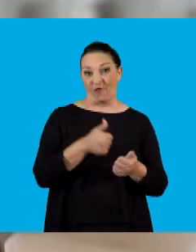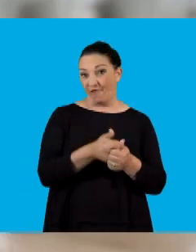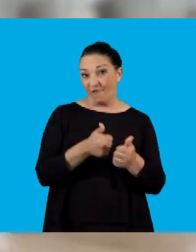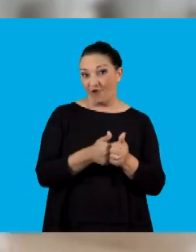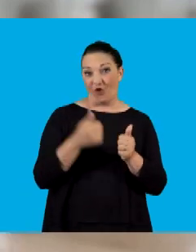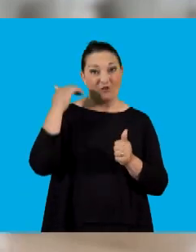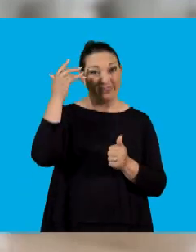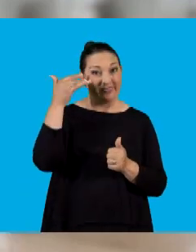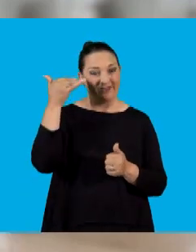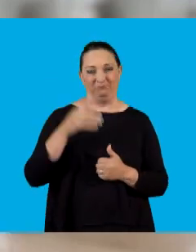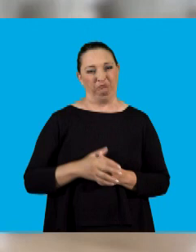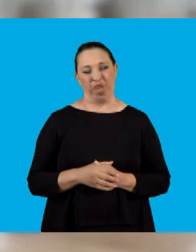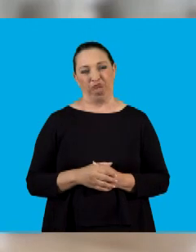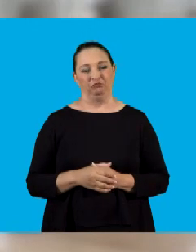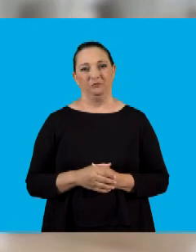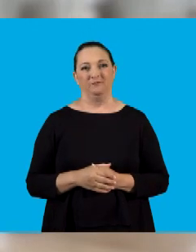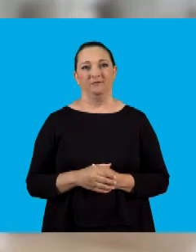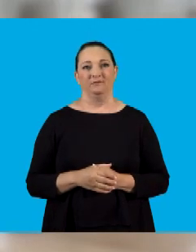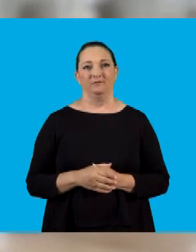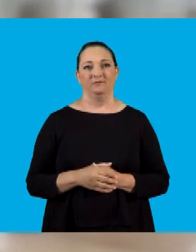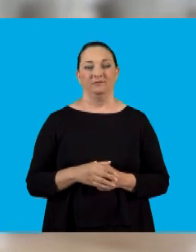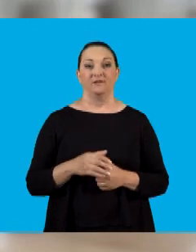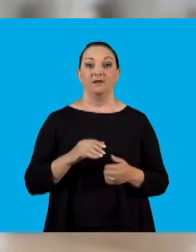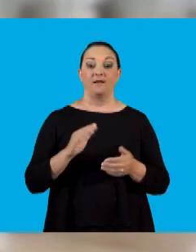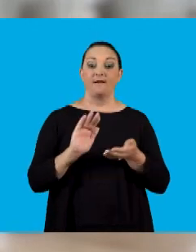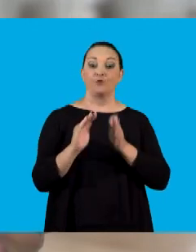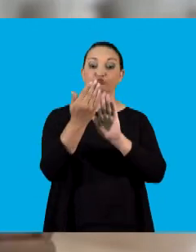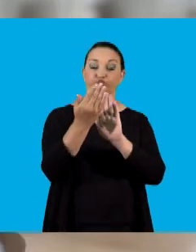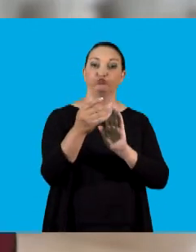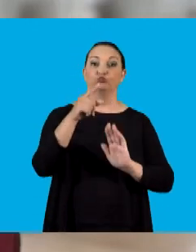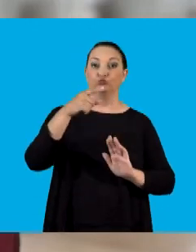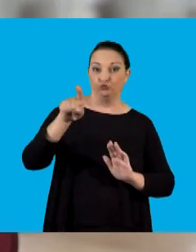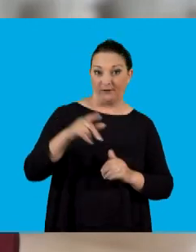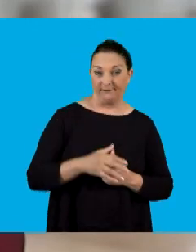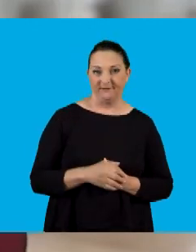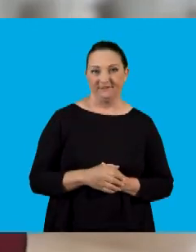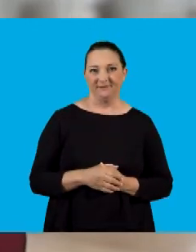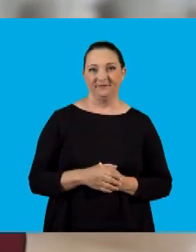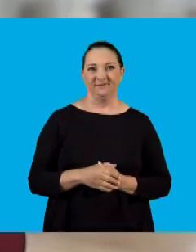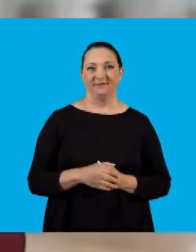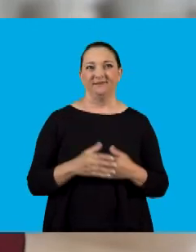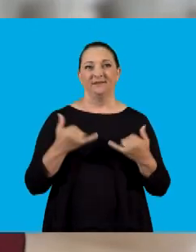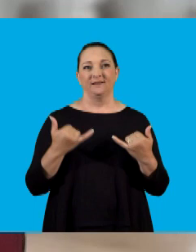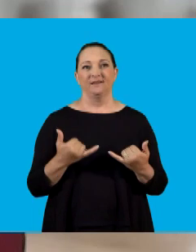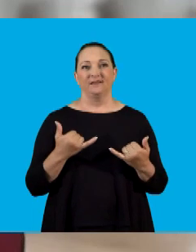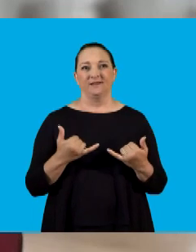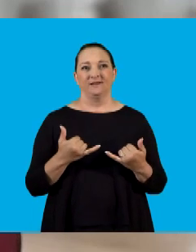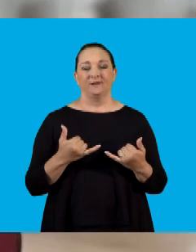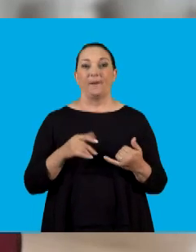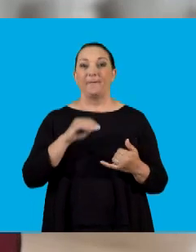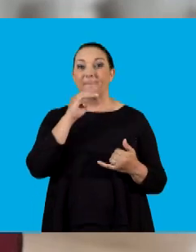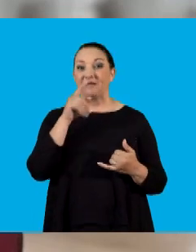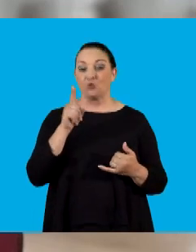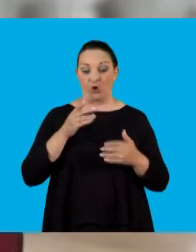theory. We also have the rights approach. Now here we are focusing on